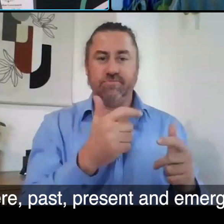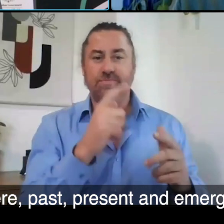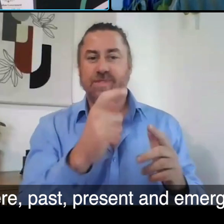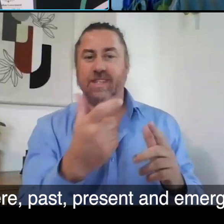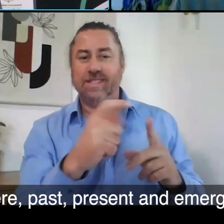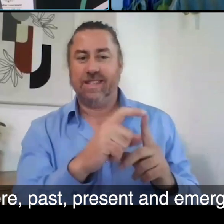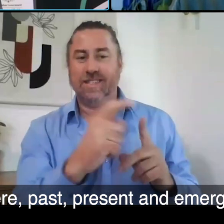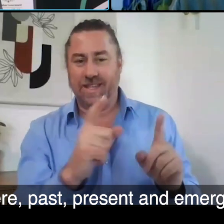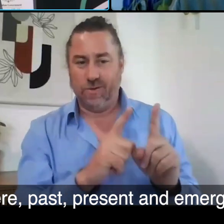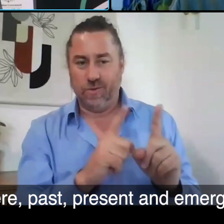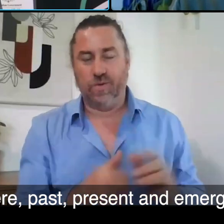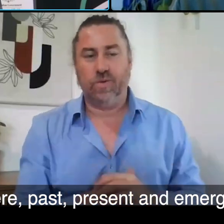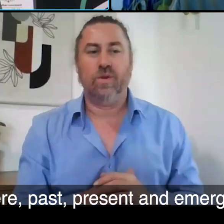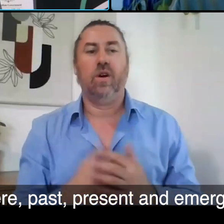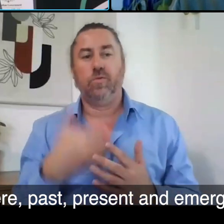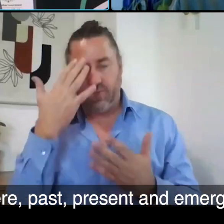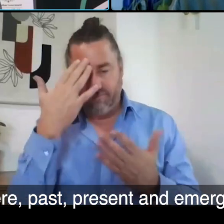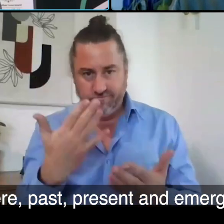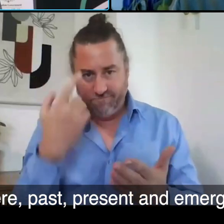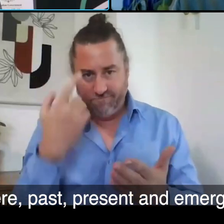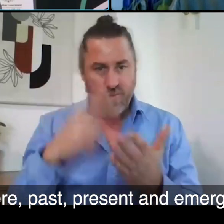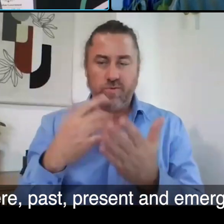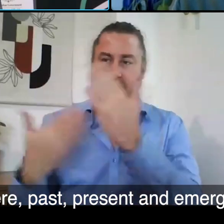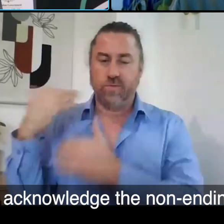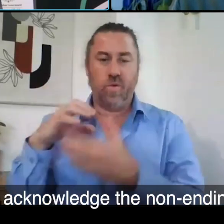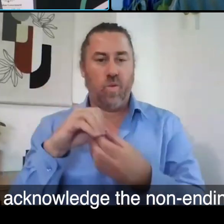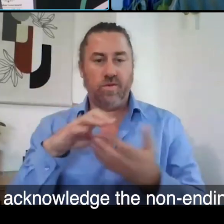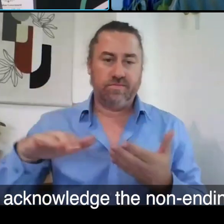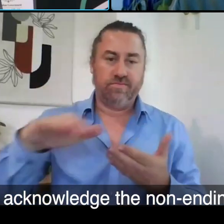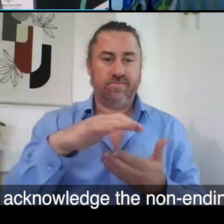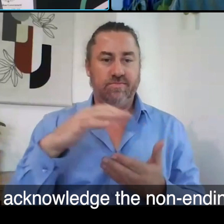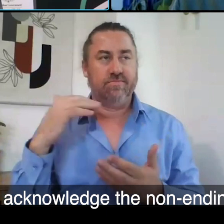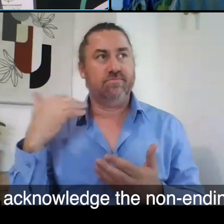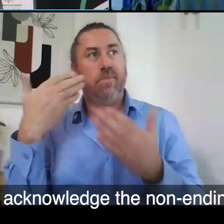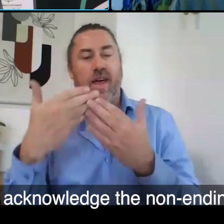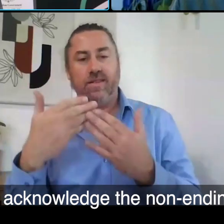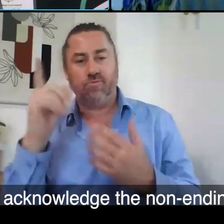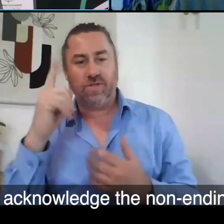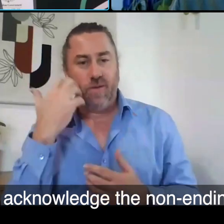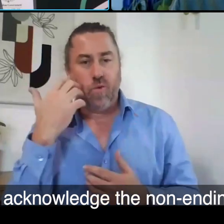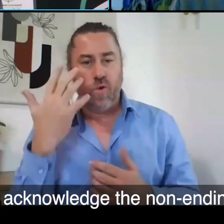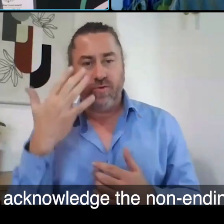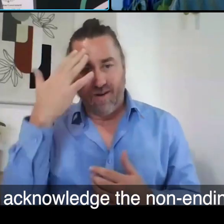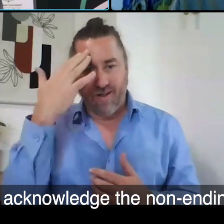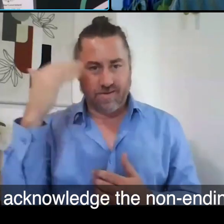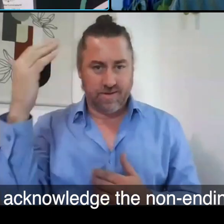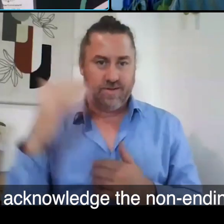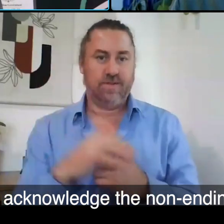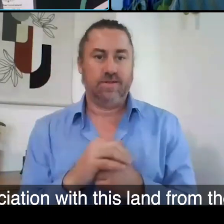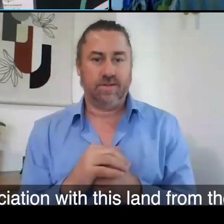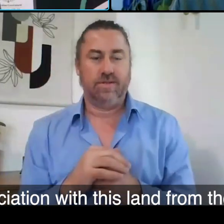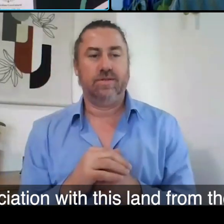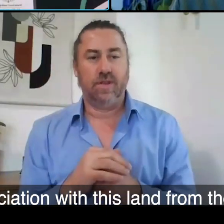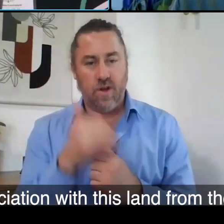here, past, present and emerging elders, and to acknowledge the non-ending